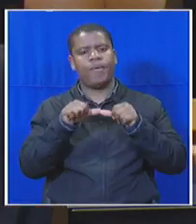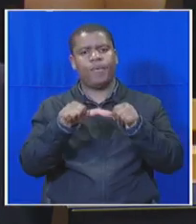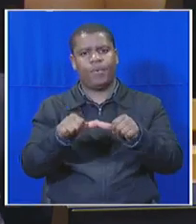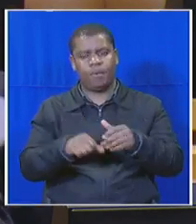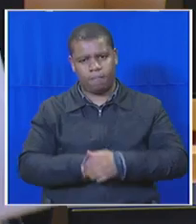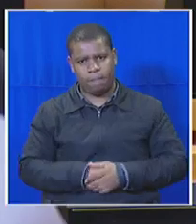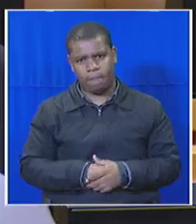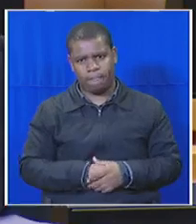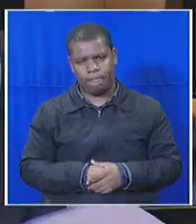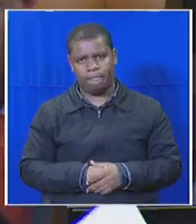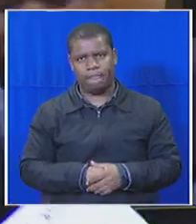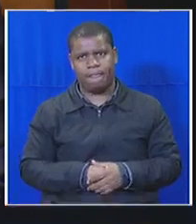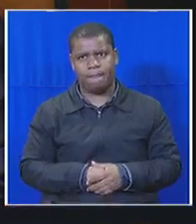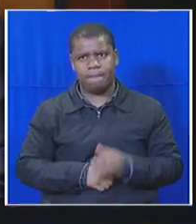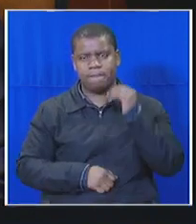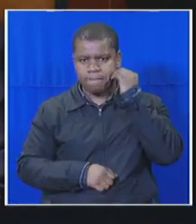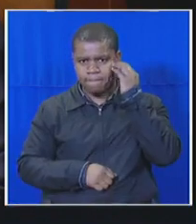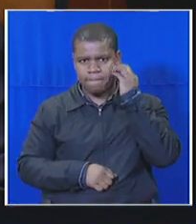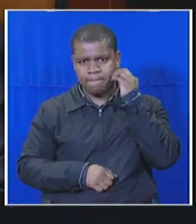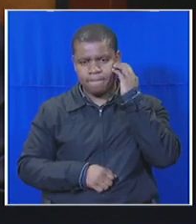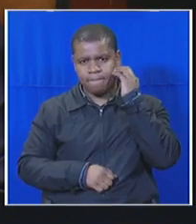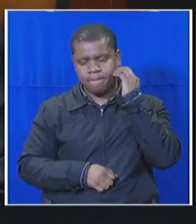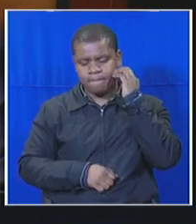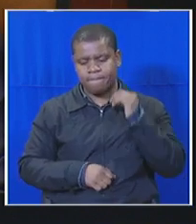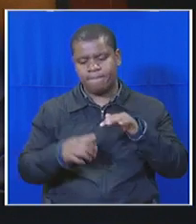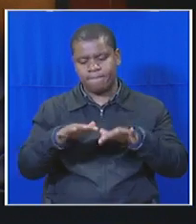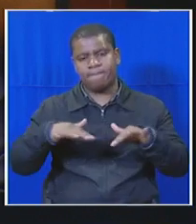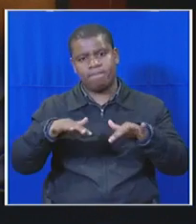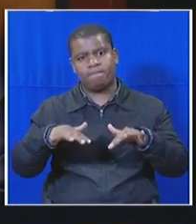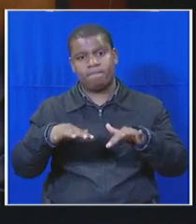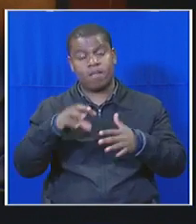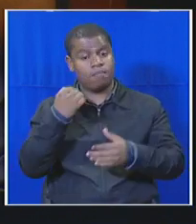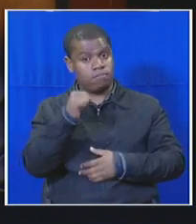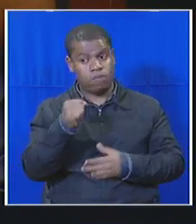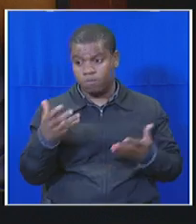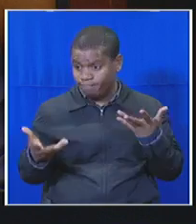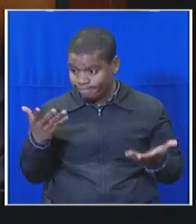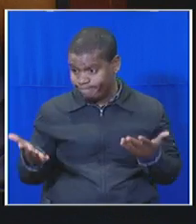alive. As we move. If there are no objections, I put the motion.